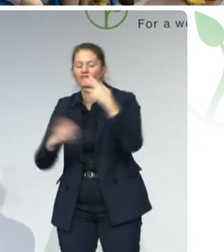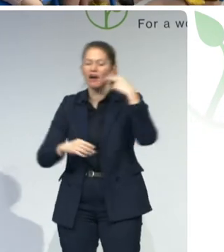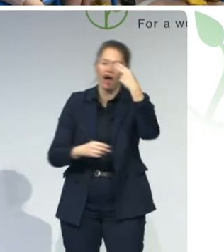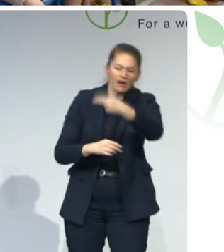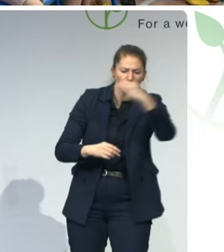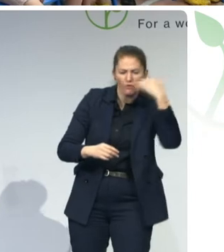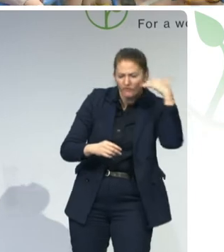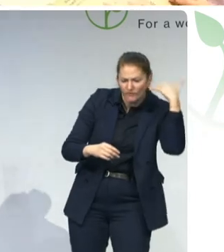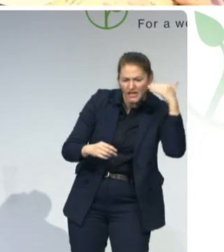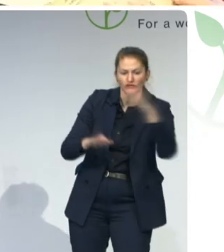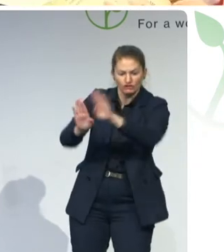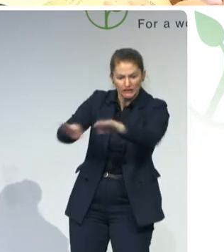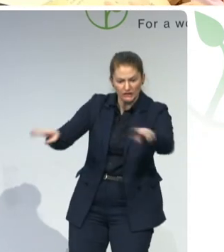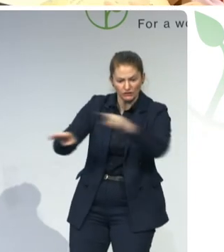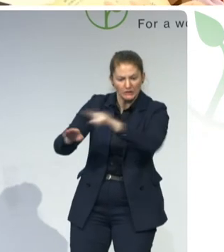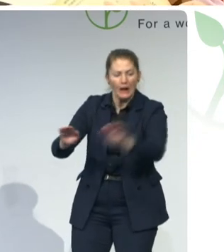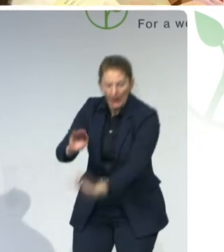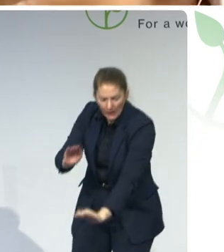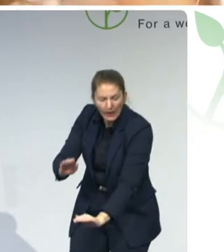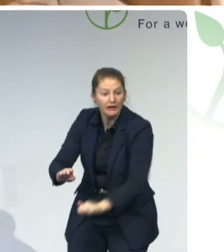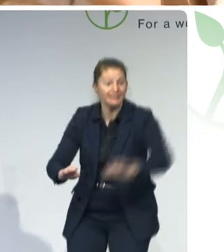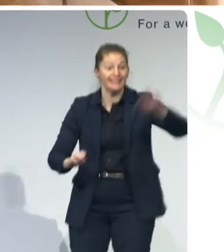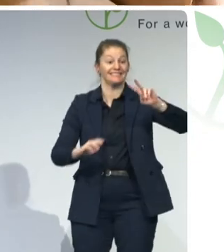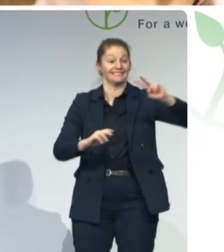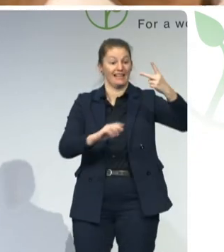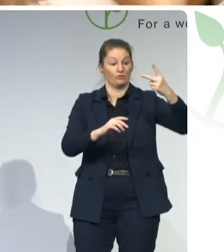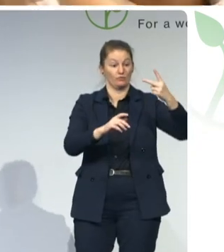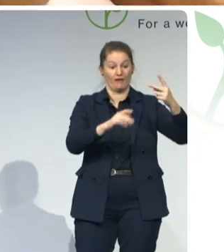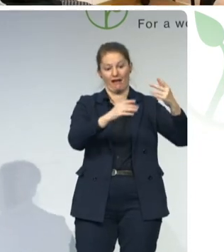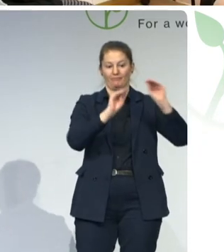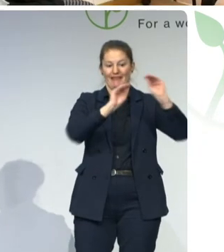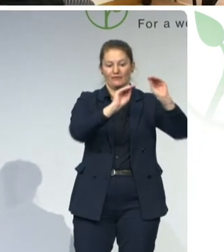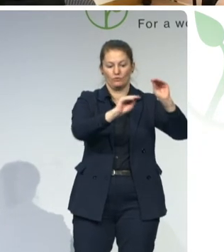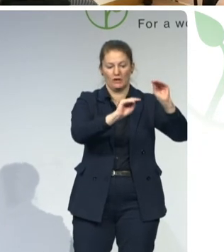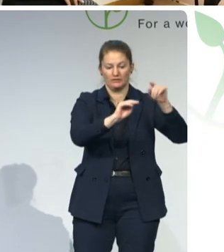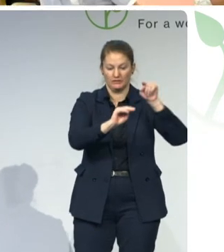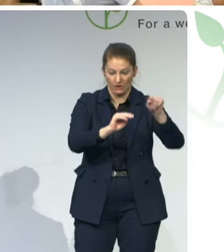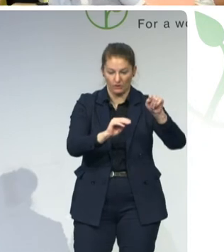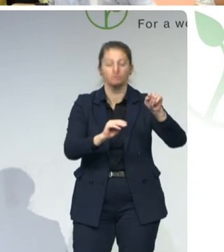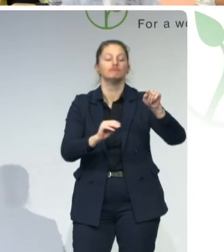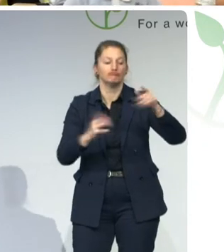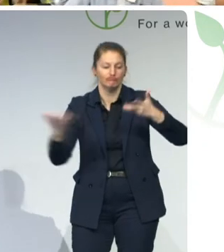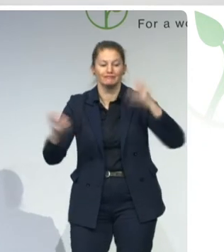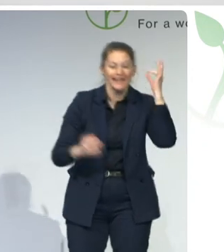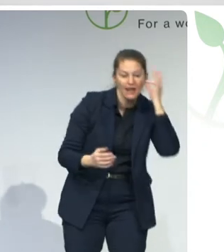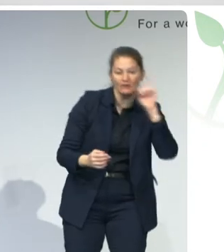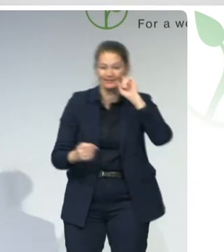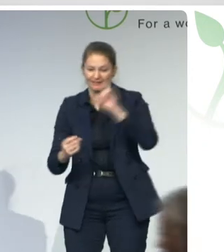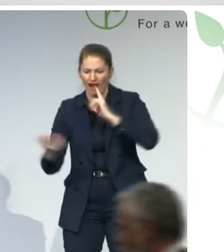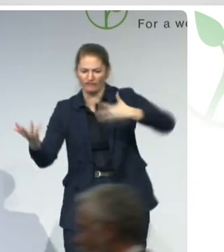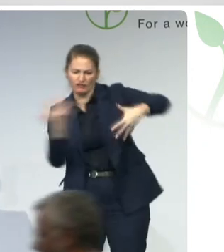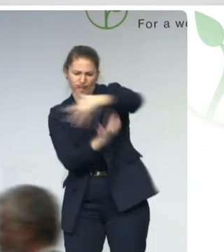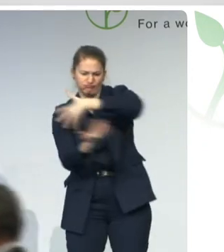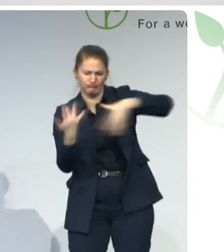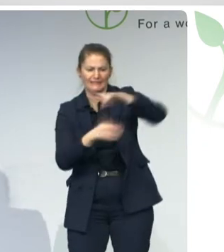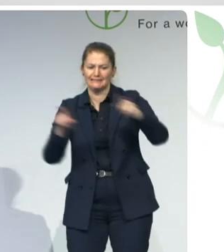education. Deaf and hearing students study together in the same classroom, receiving sign language and oral